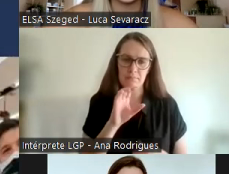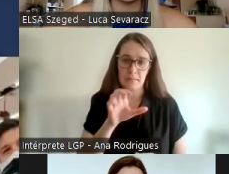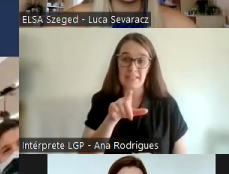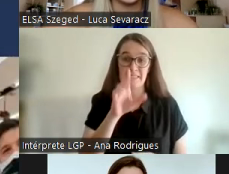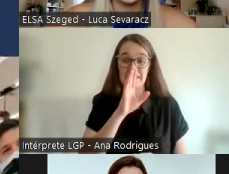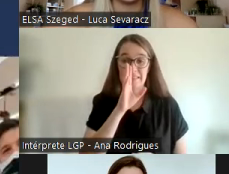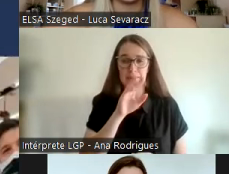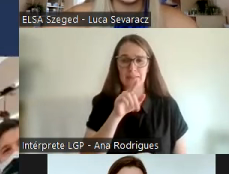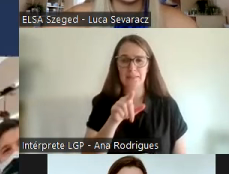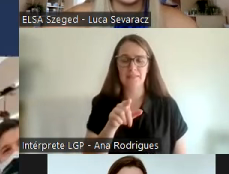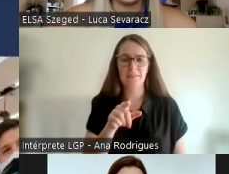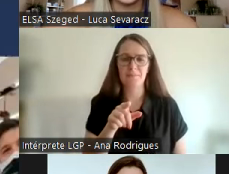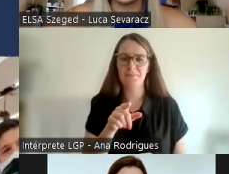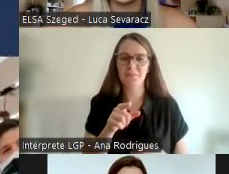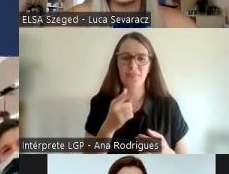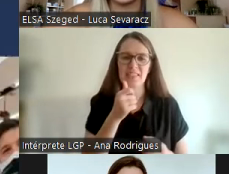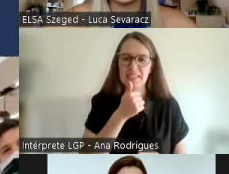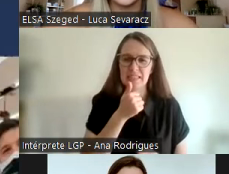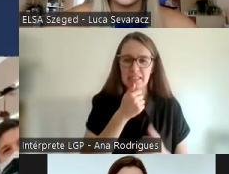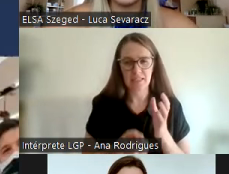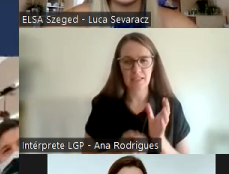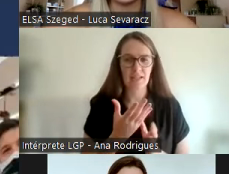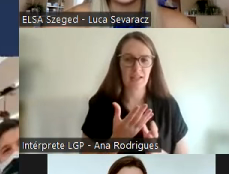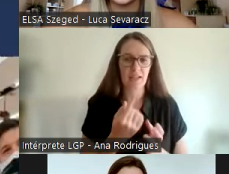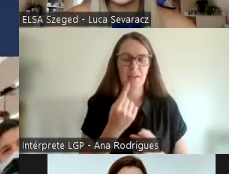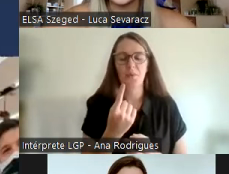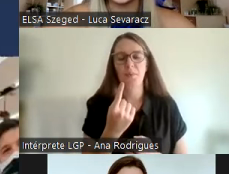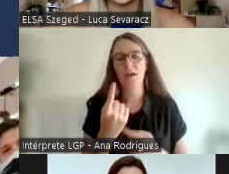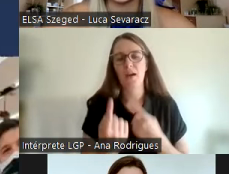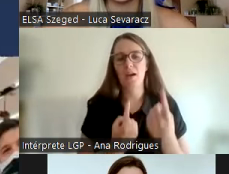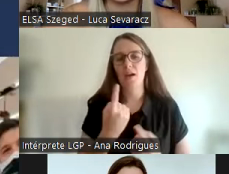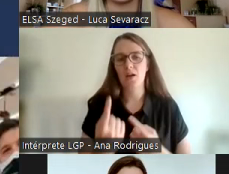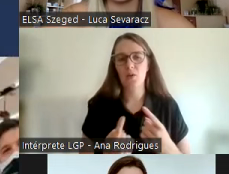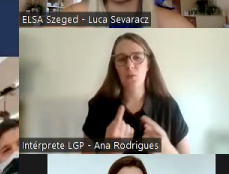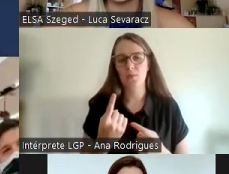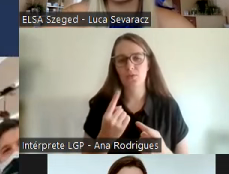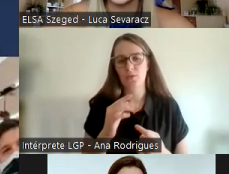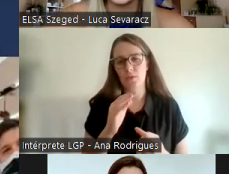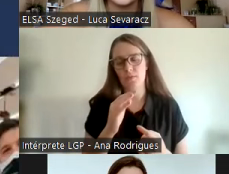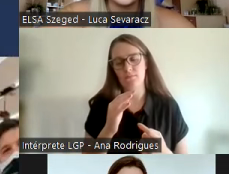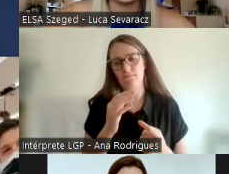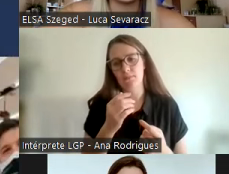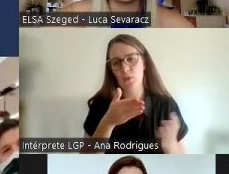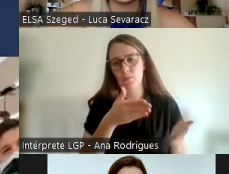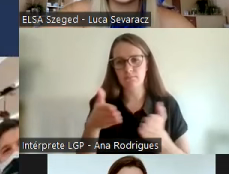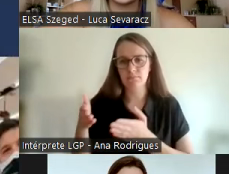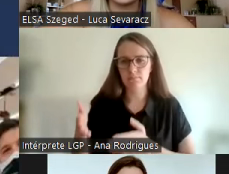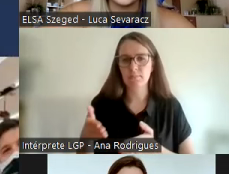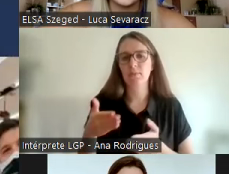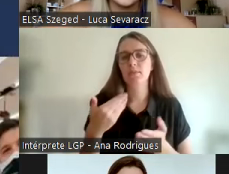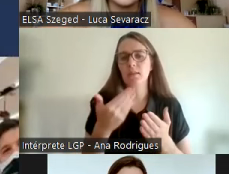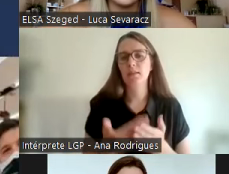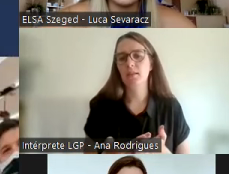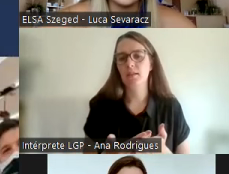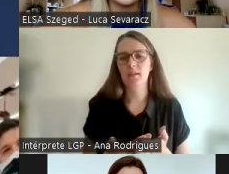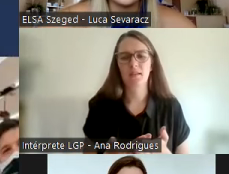has decided to create a compilation of reliable news sources as an effort to display and share